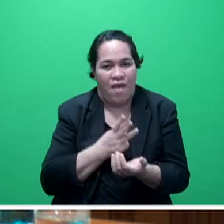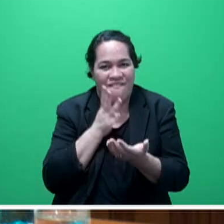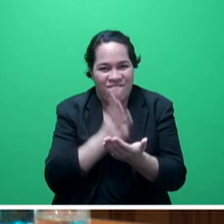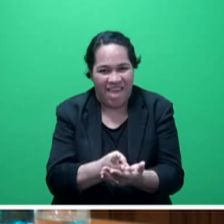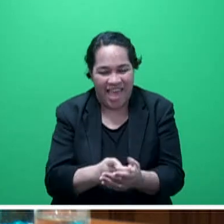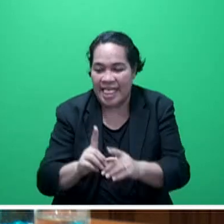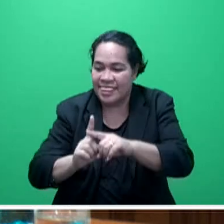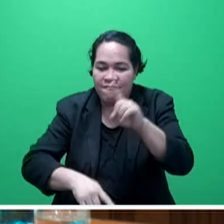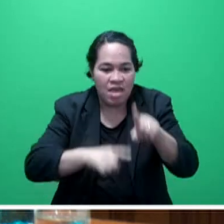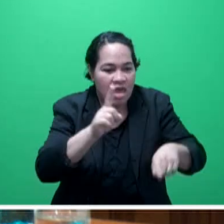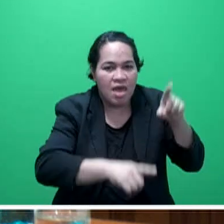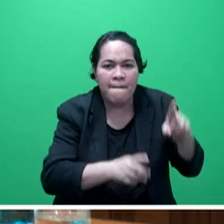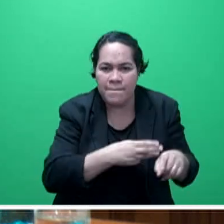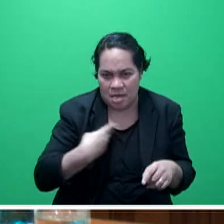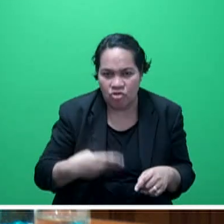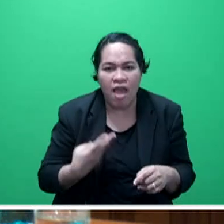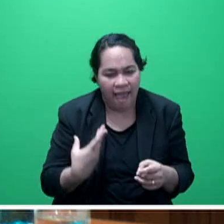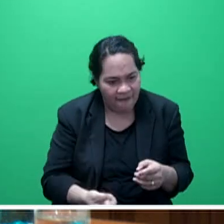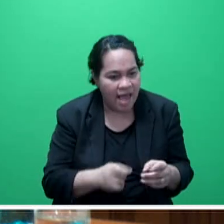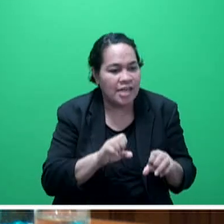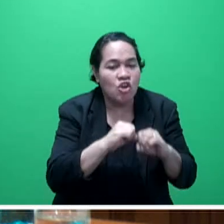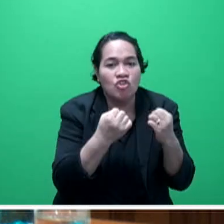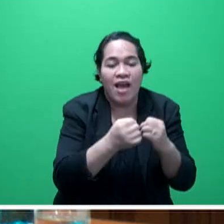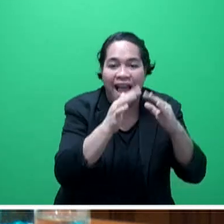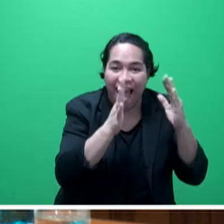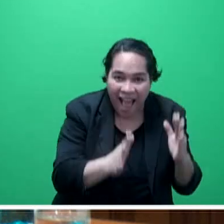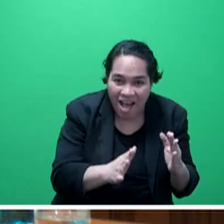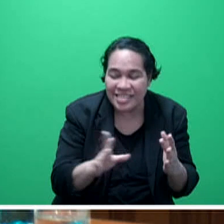different ministries such as social housing and other